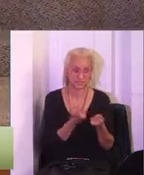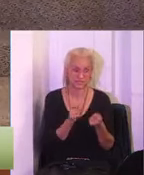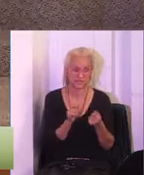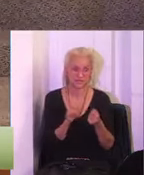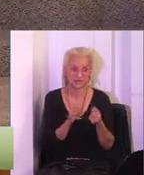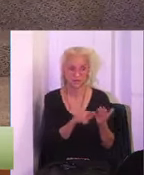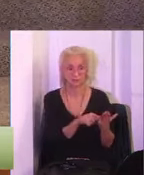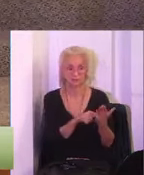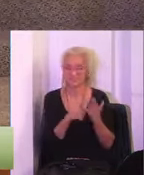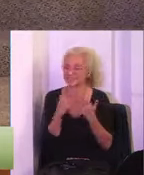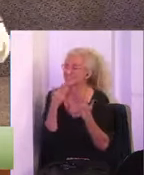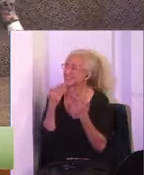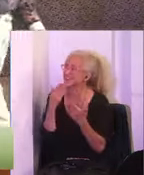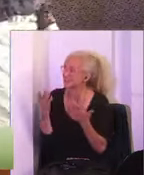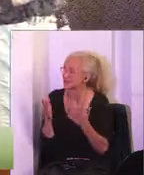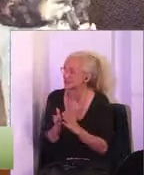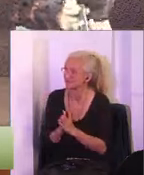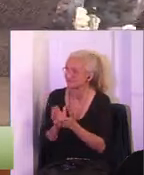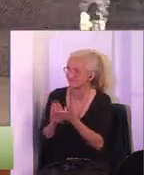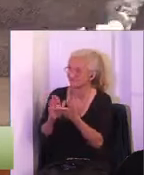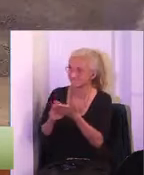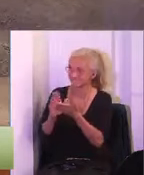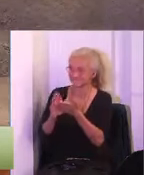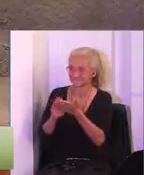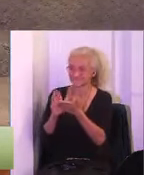revealing. Thank you.